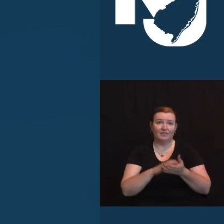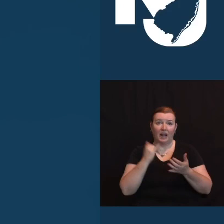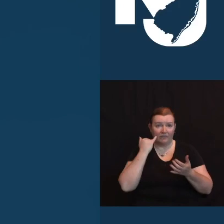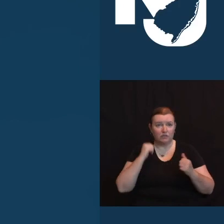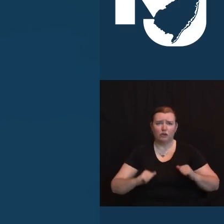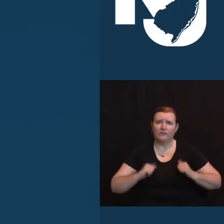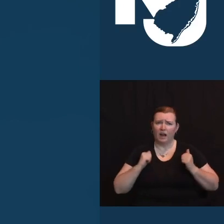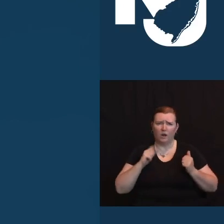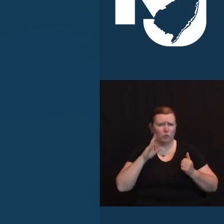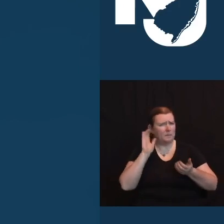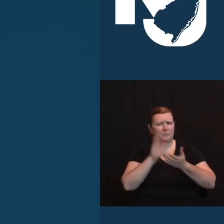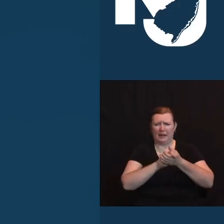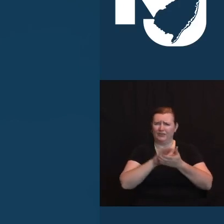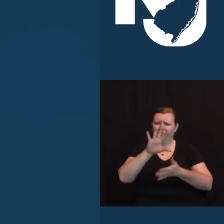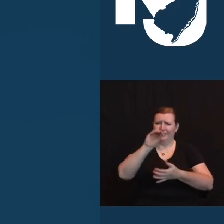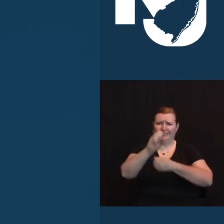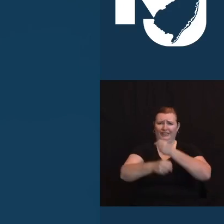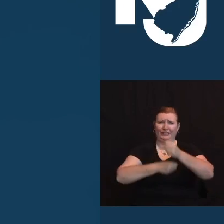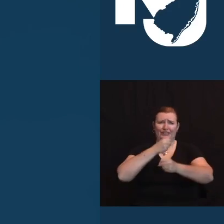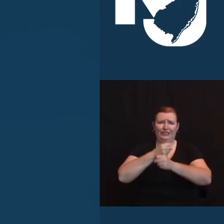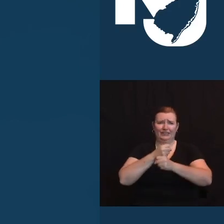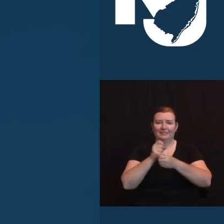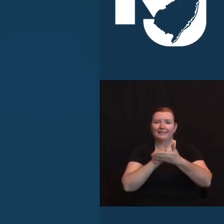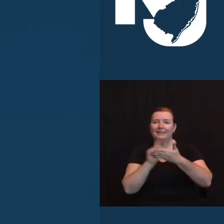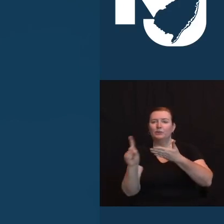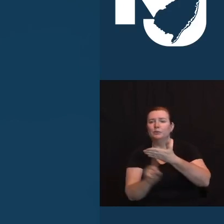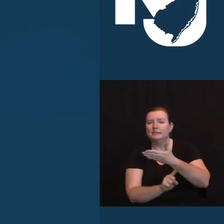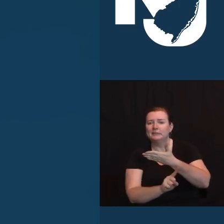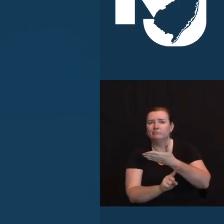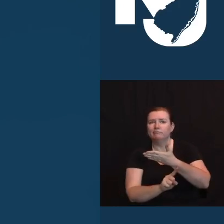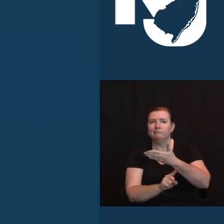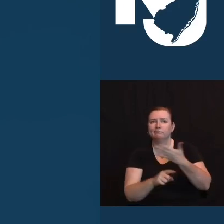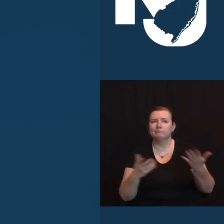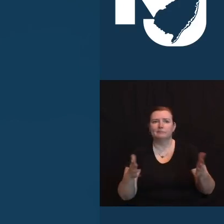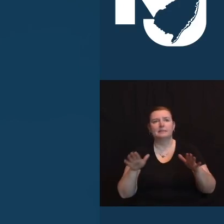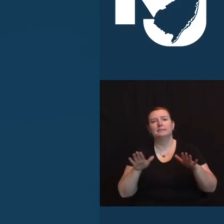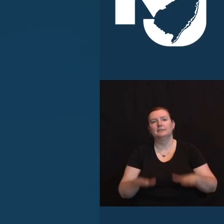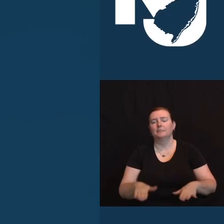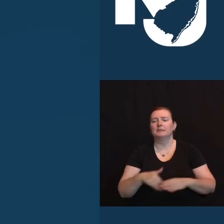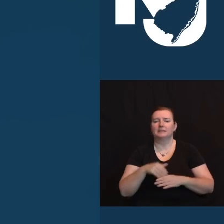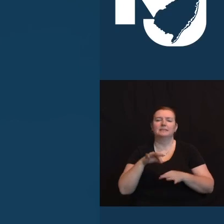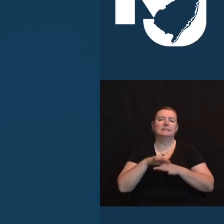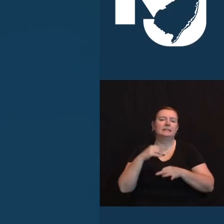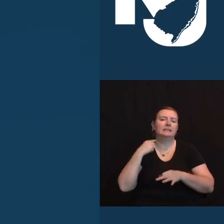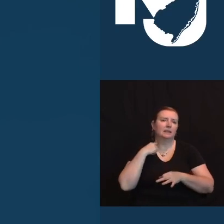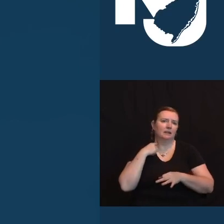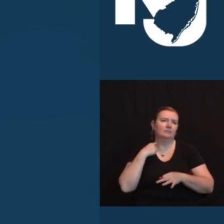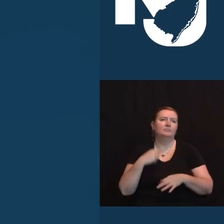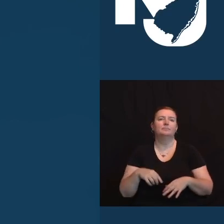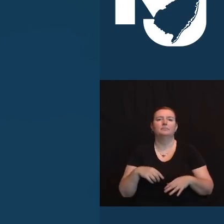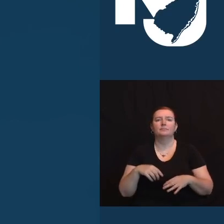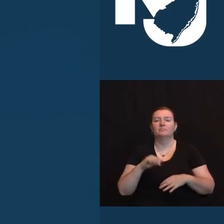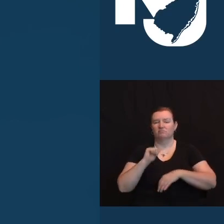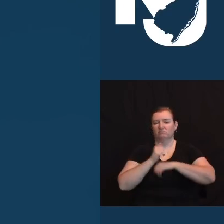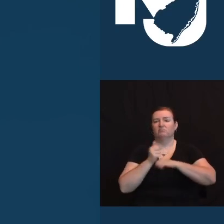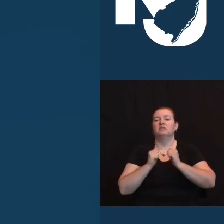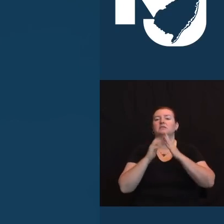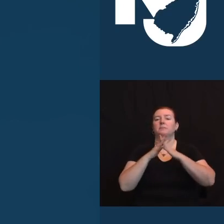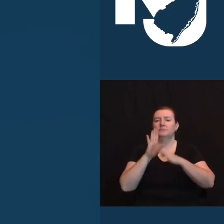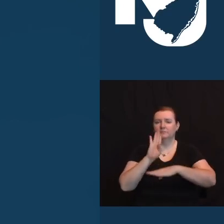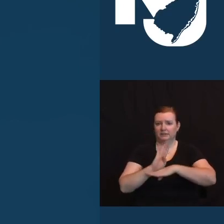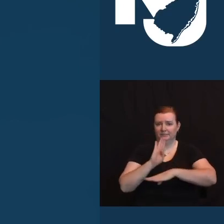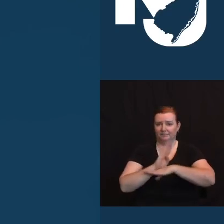anniversary. The couple moved to Teaneck to start their family, and they also started a business, LPH Packaging, which they ran together for more